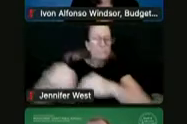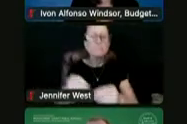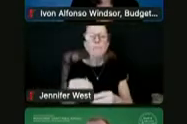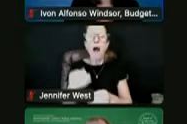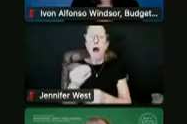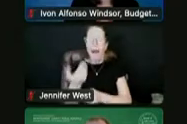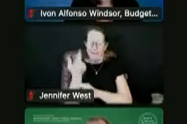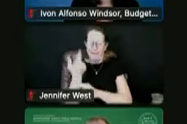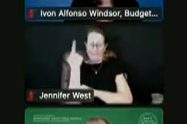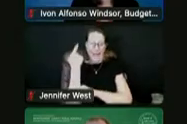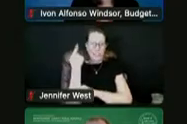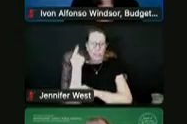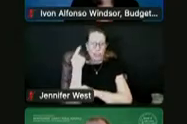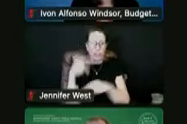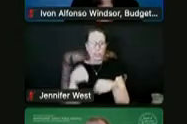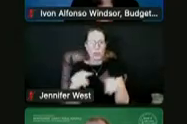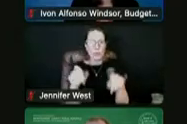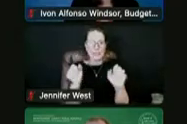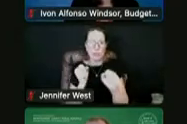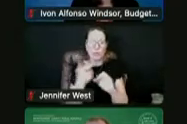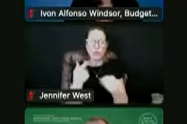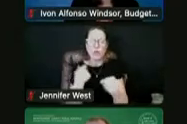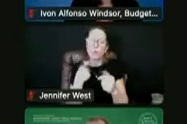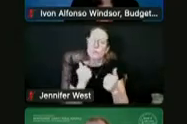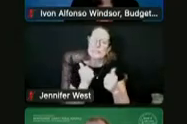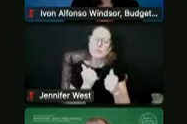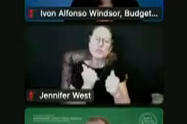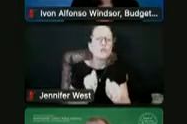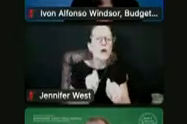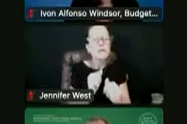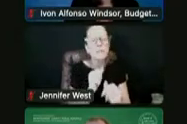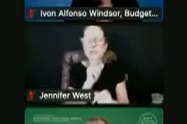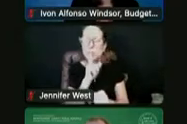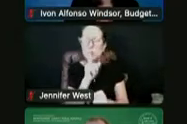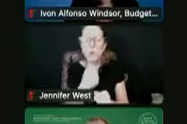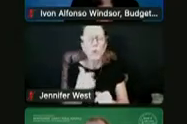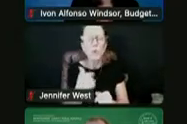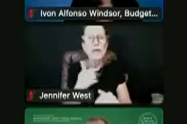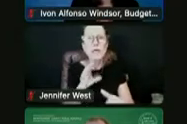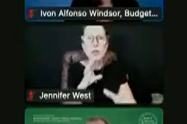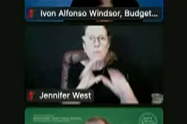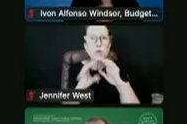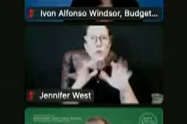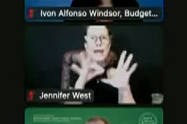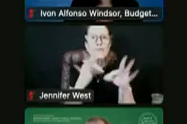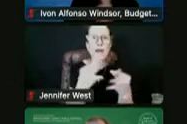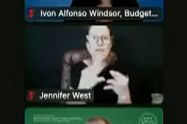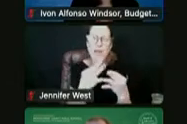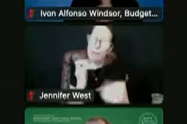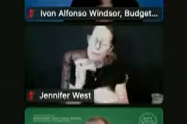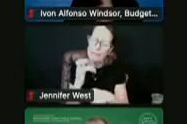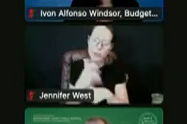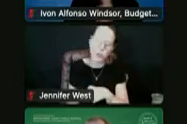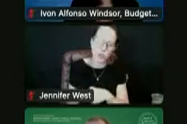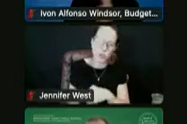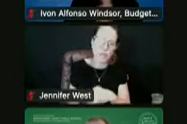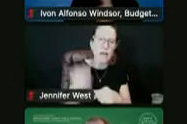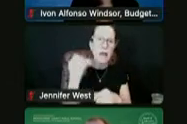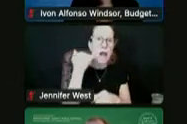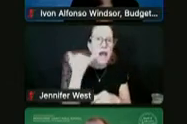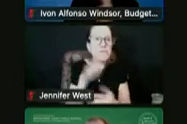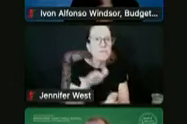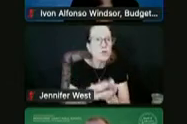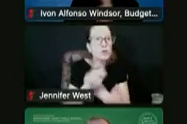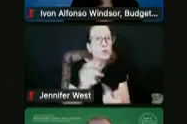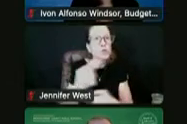one thing that we tried to make a commitment to was to help make sure we are able to communicate with our families earlier so that if there is a disruption in the school day,